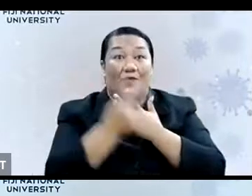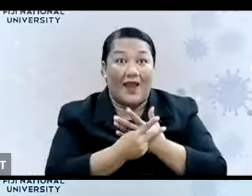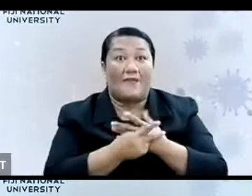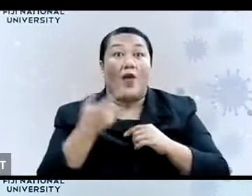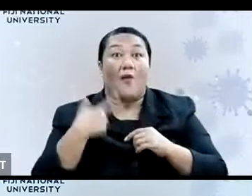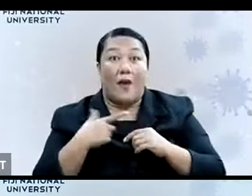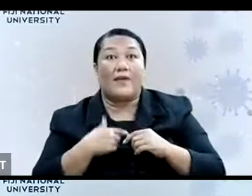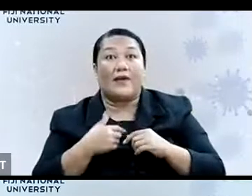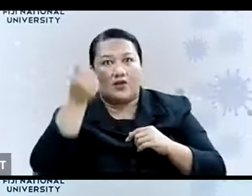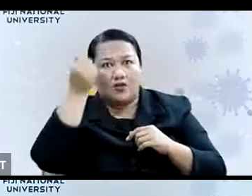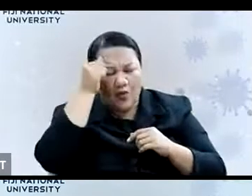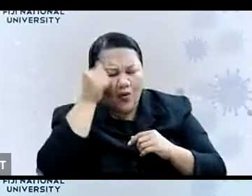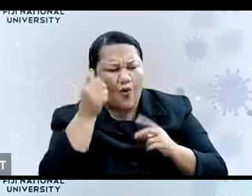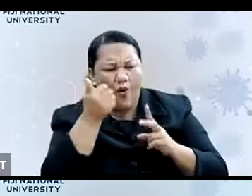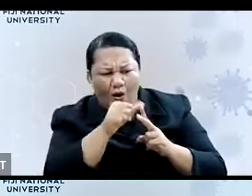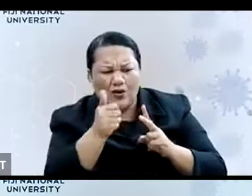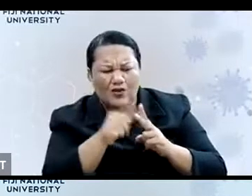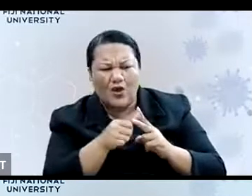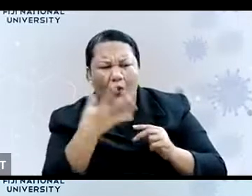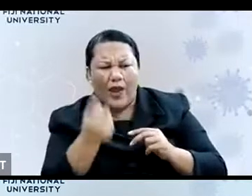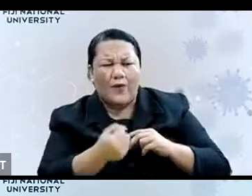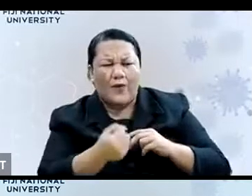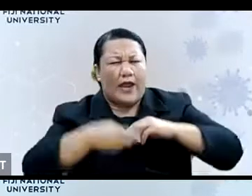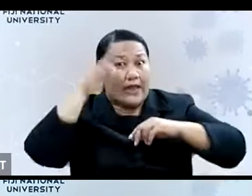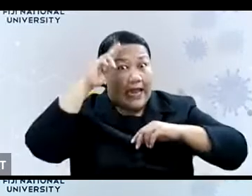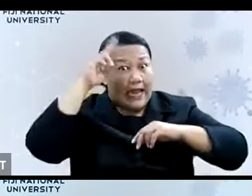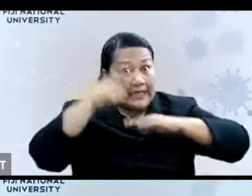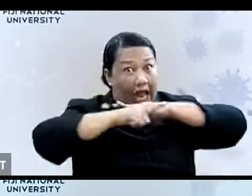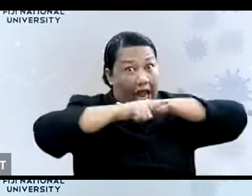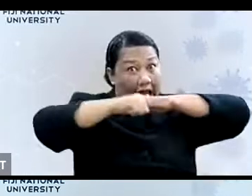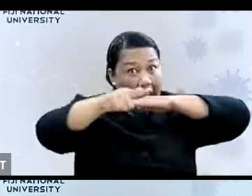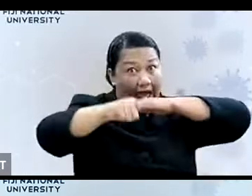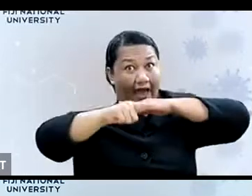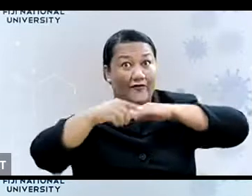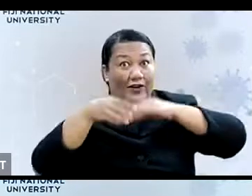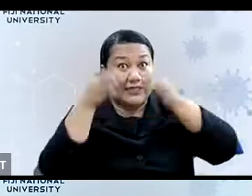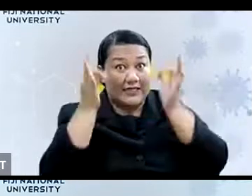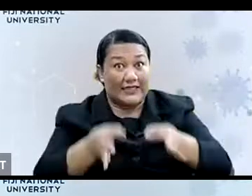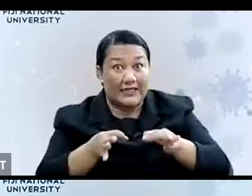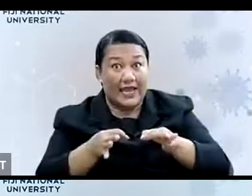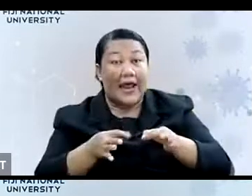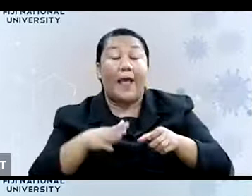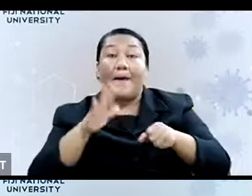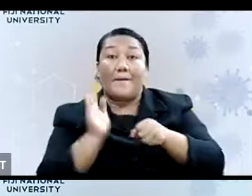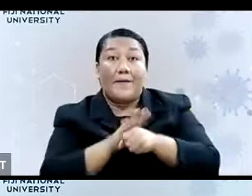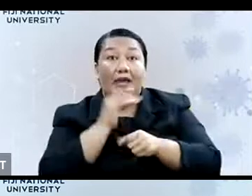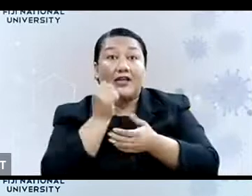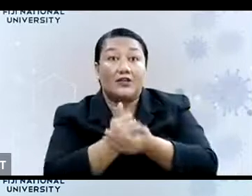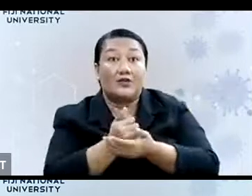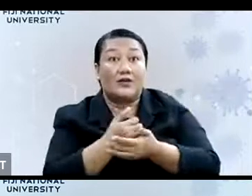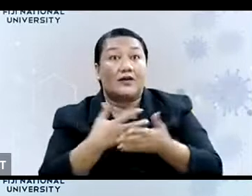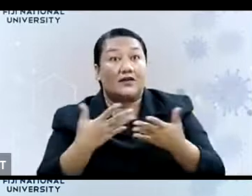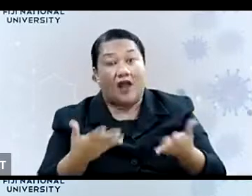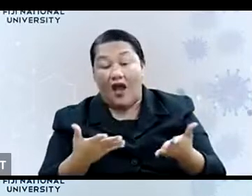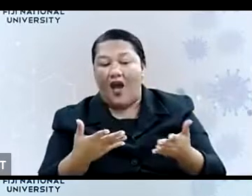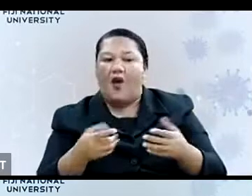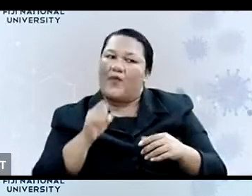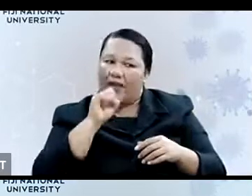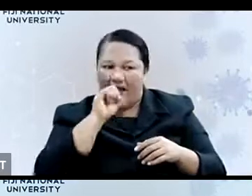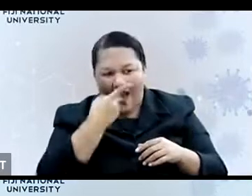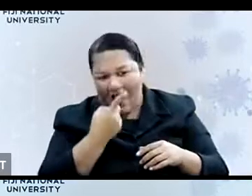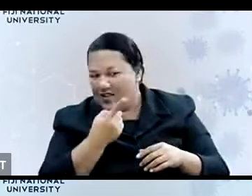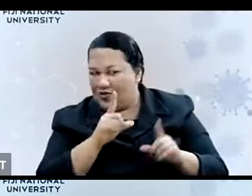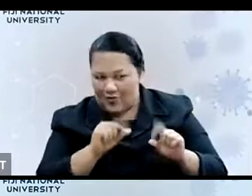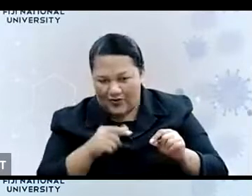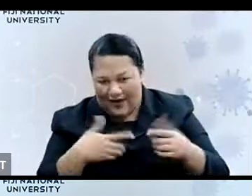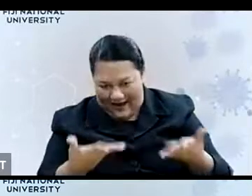this decision at the national level that may mean that lockdowns are no longer a tool that we can use.